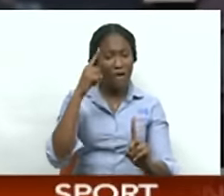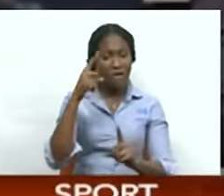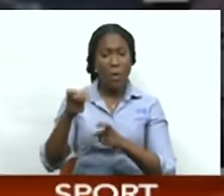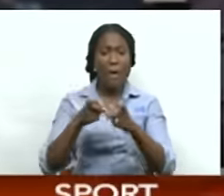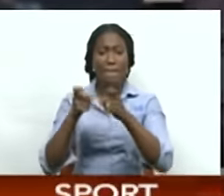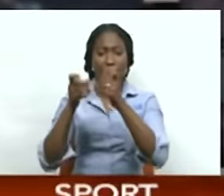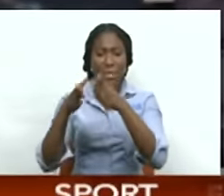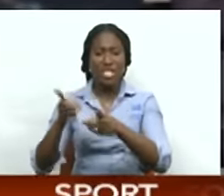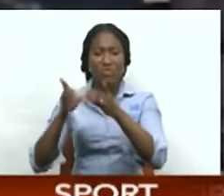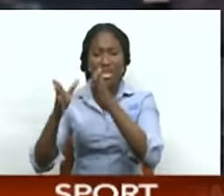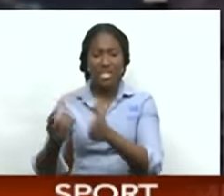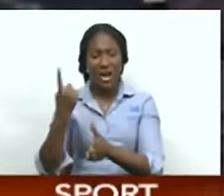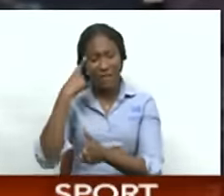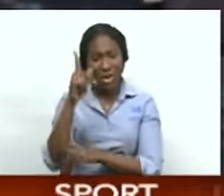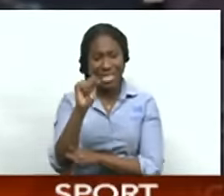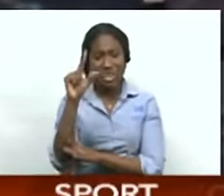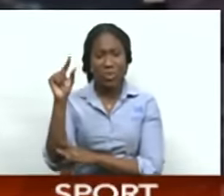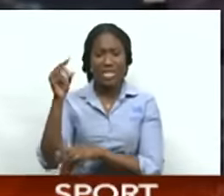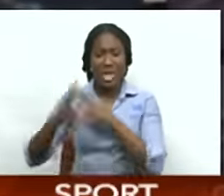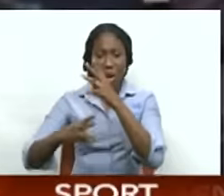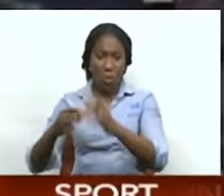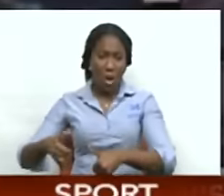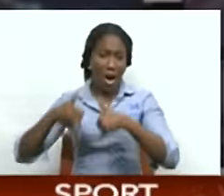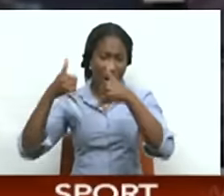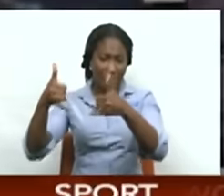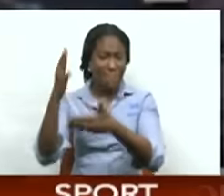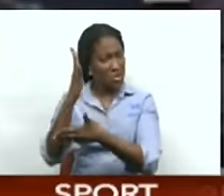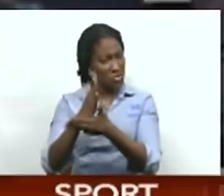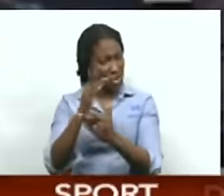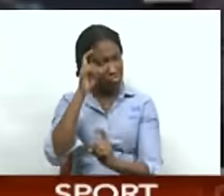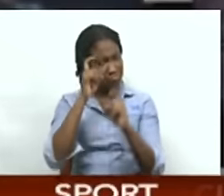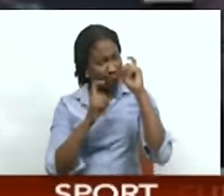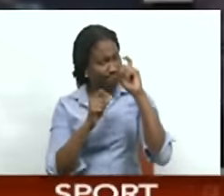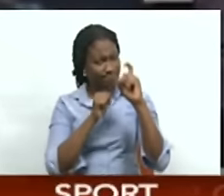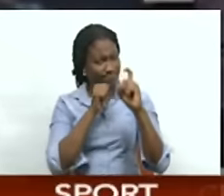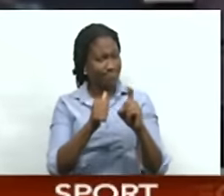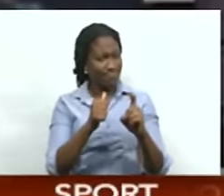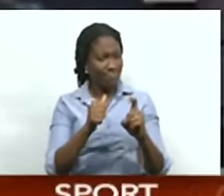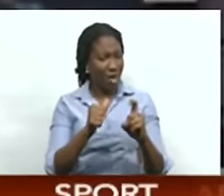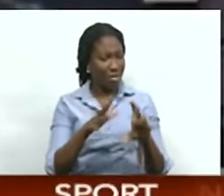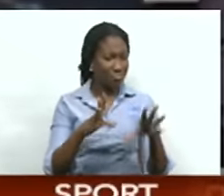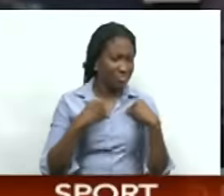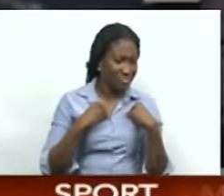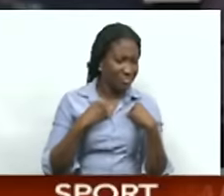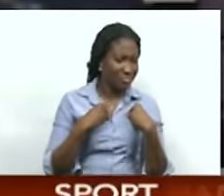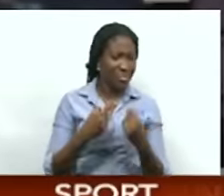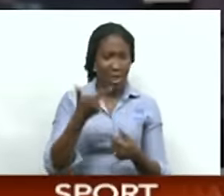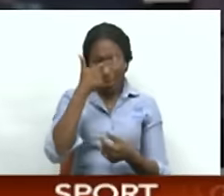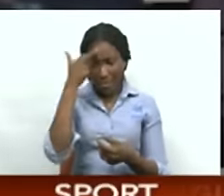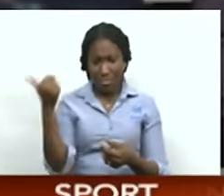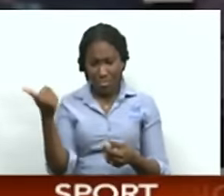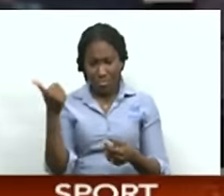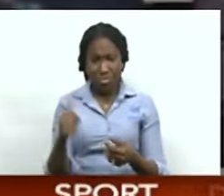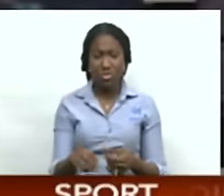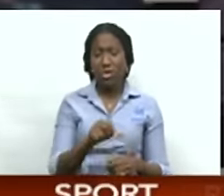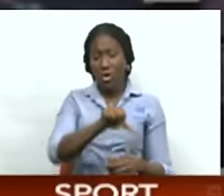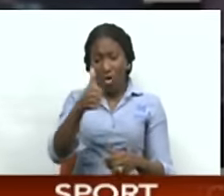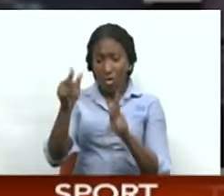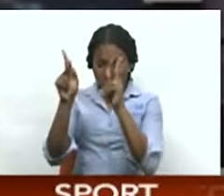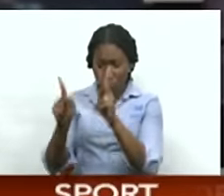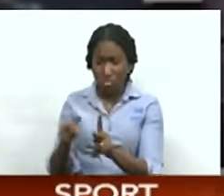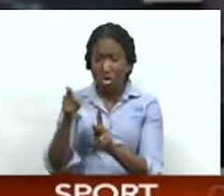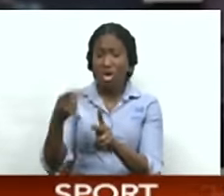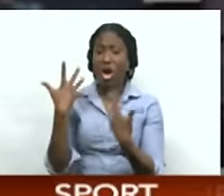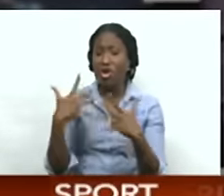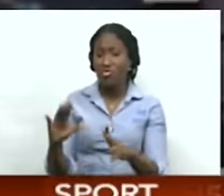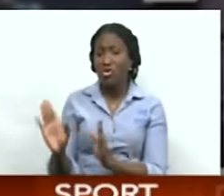has risen a few eyebrows. It means a challenging dual role for Grave, who also serves as Cricket West Indies CEO.